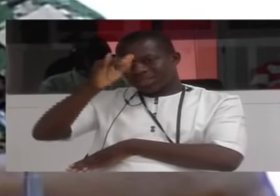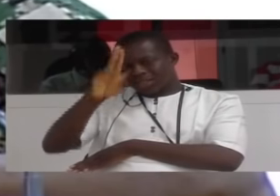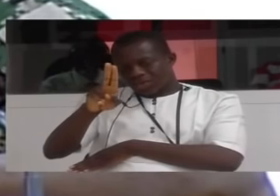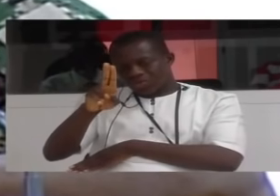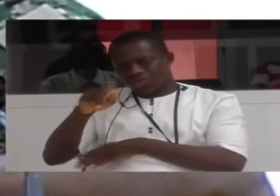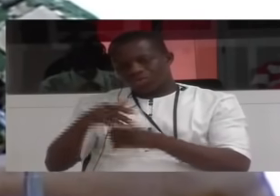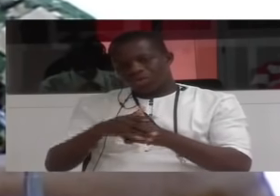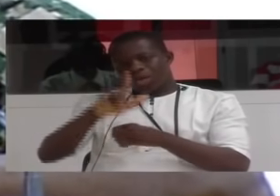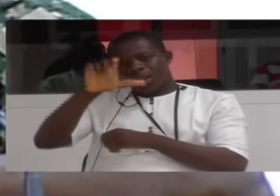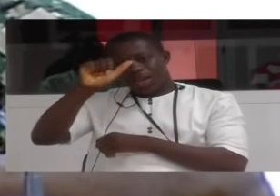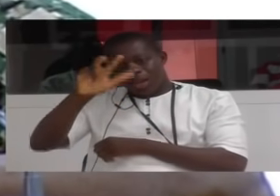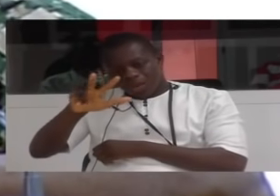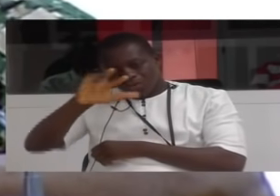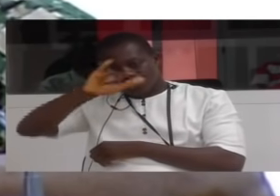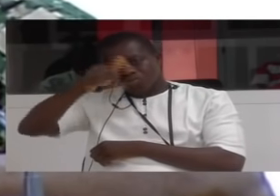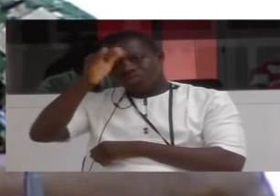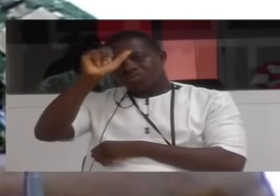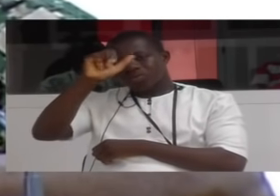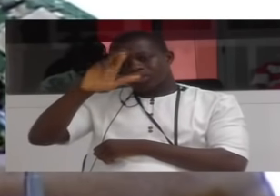dega Law Diadju